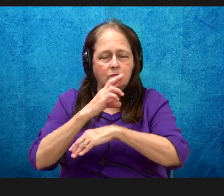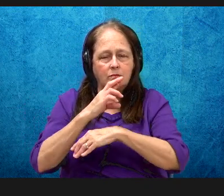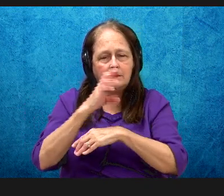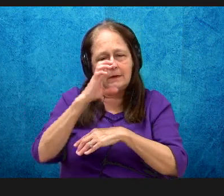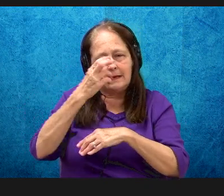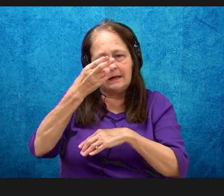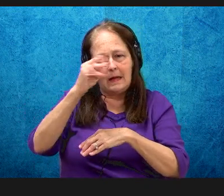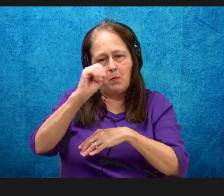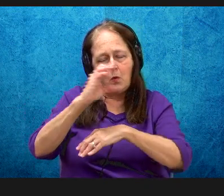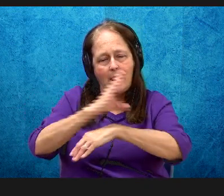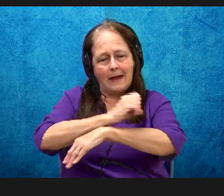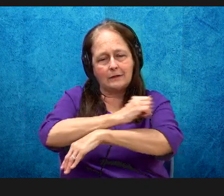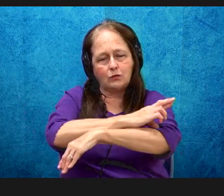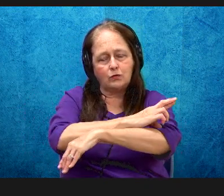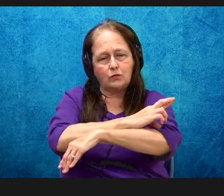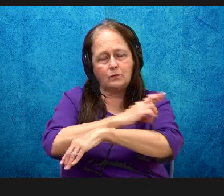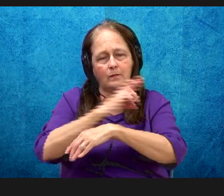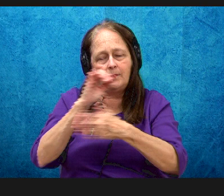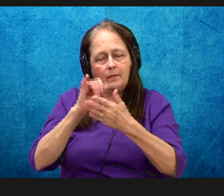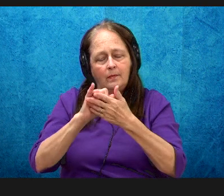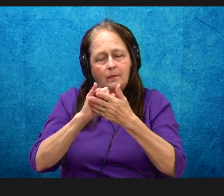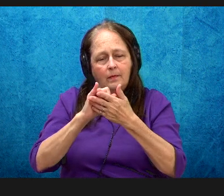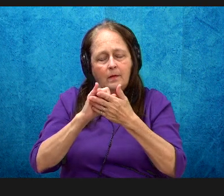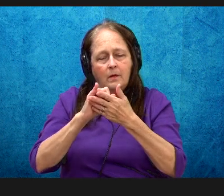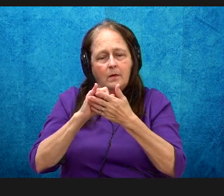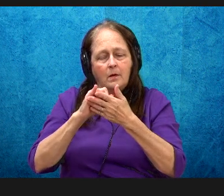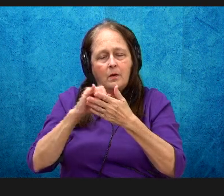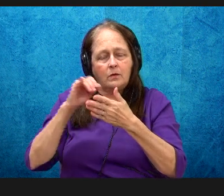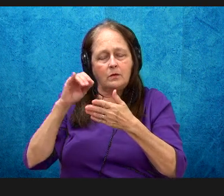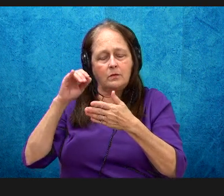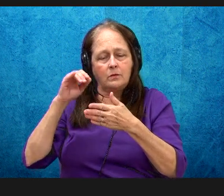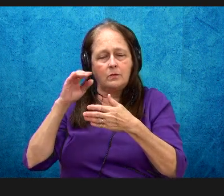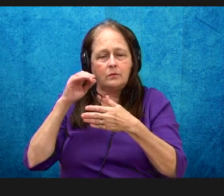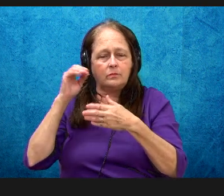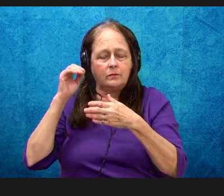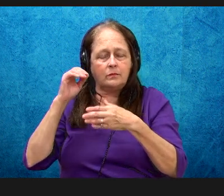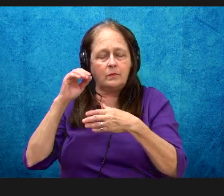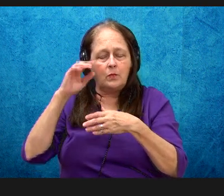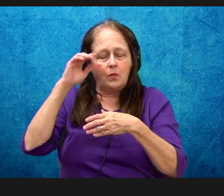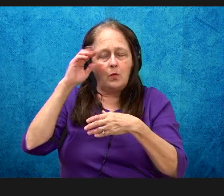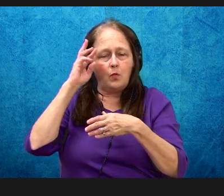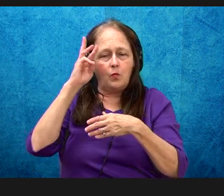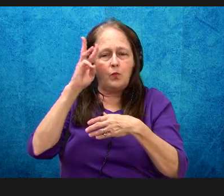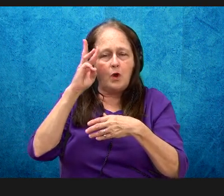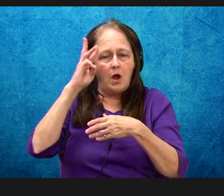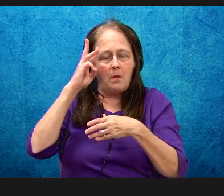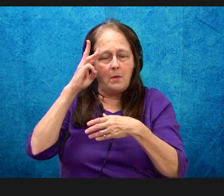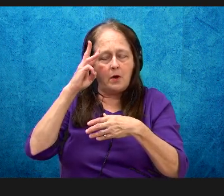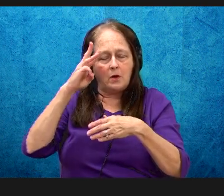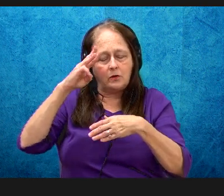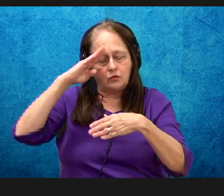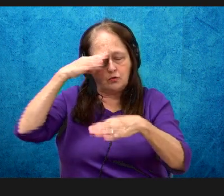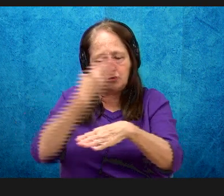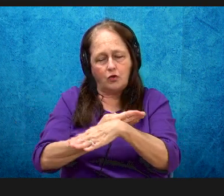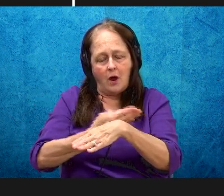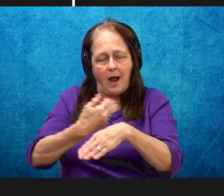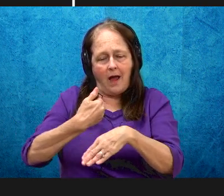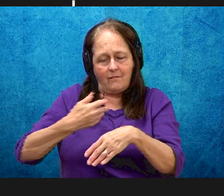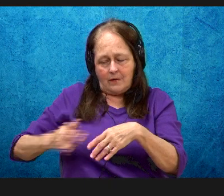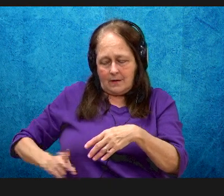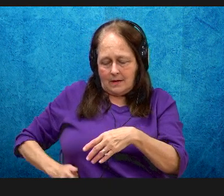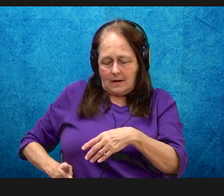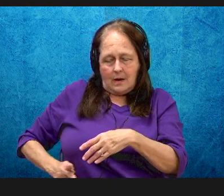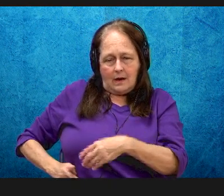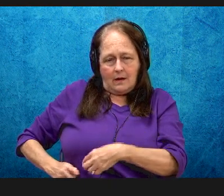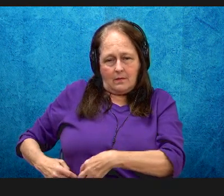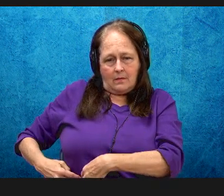too. When their son needed a kidney, William gave his. That takes a lot